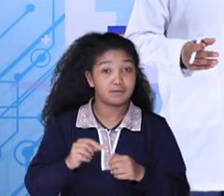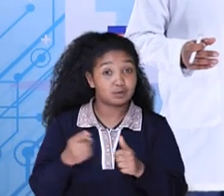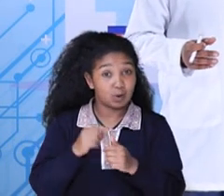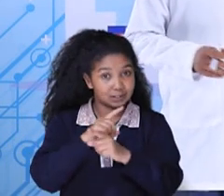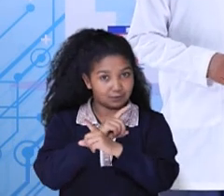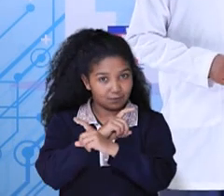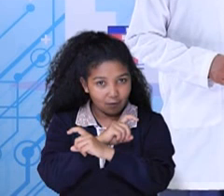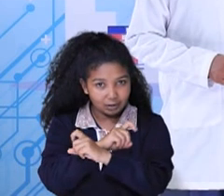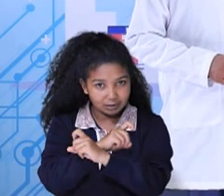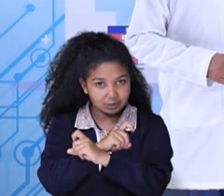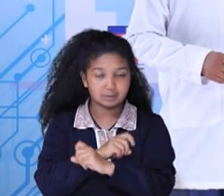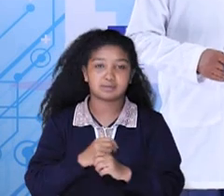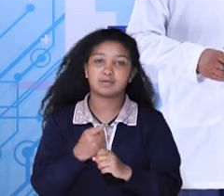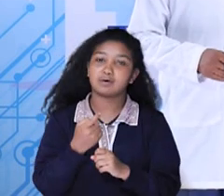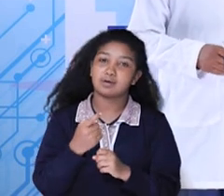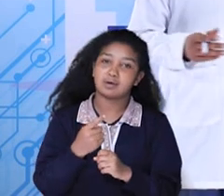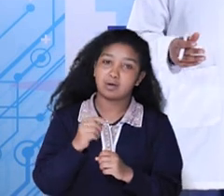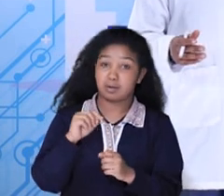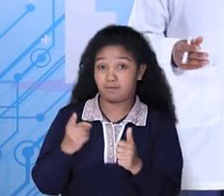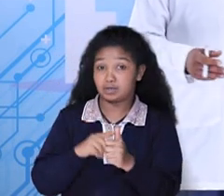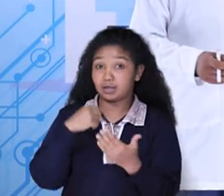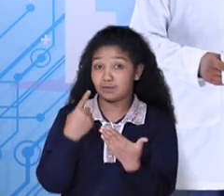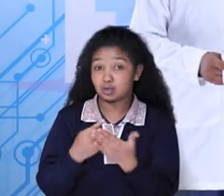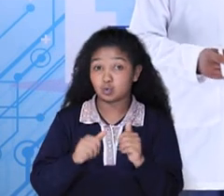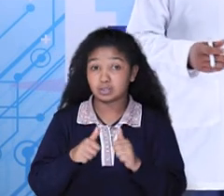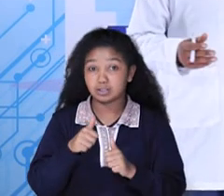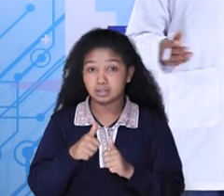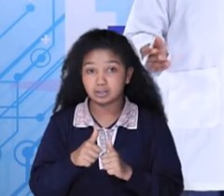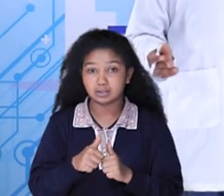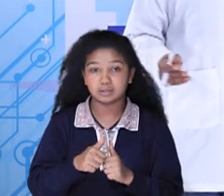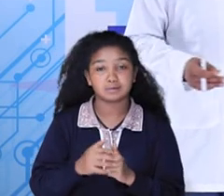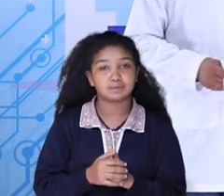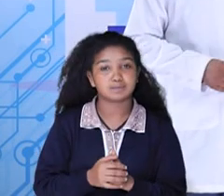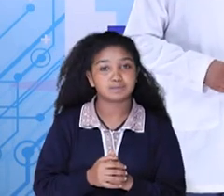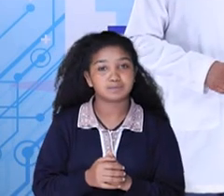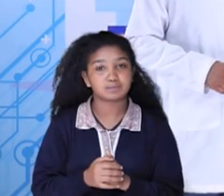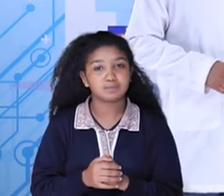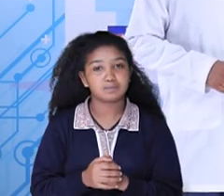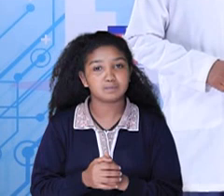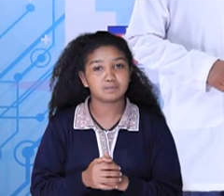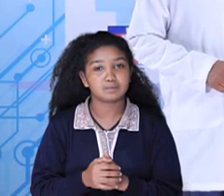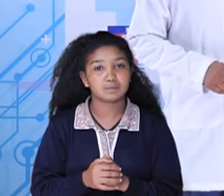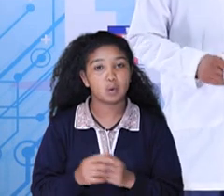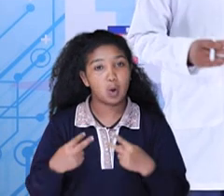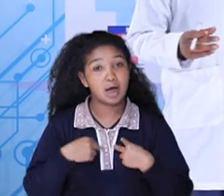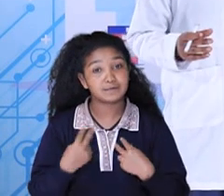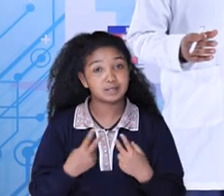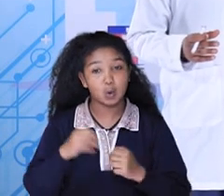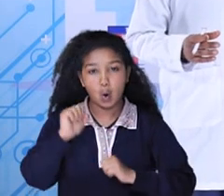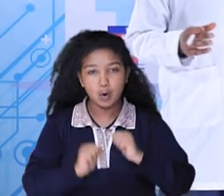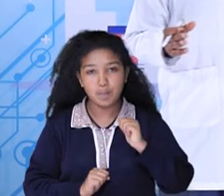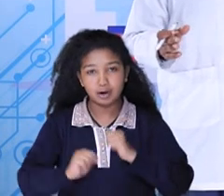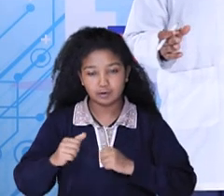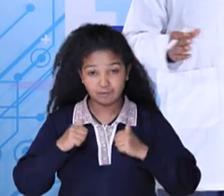Fossils as an evidence, which is paleontological evidences. We have seen